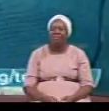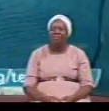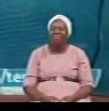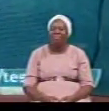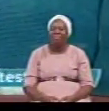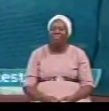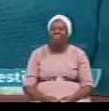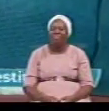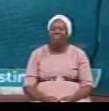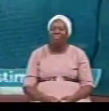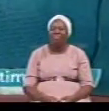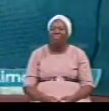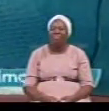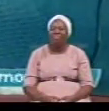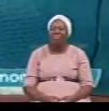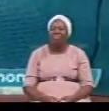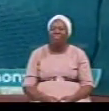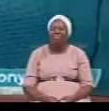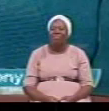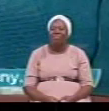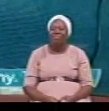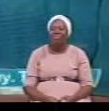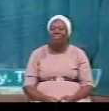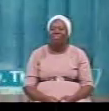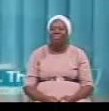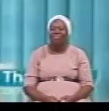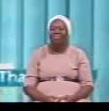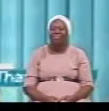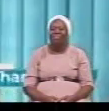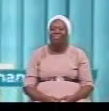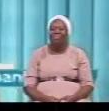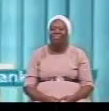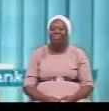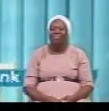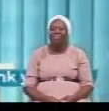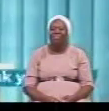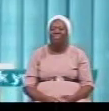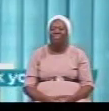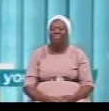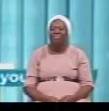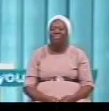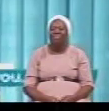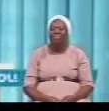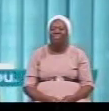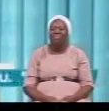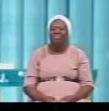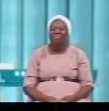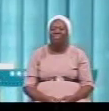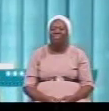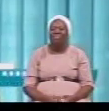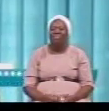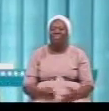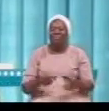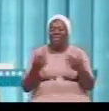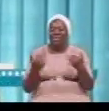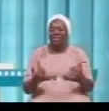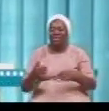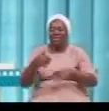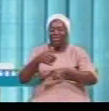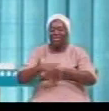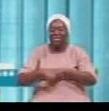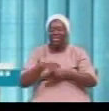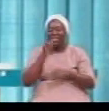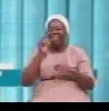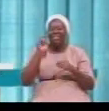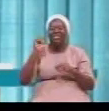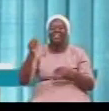after the medical comment, the comment of the medical practitioner, we have the orchestra before we continue. Tonight is testimony